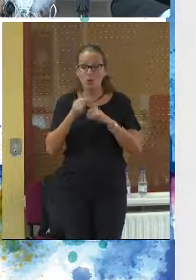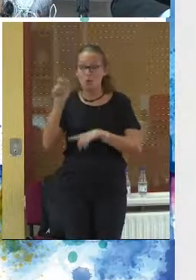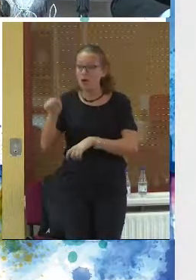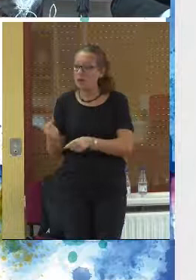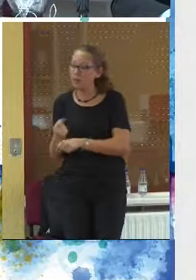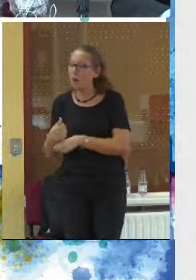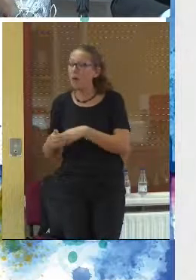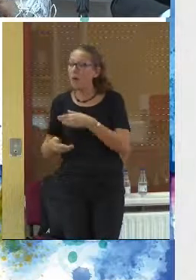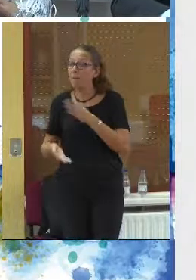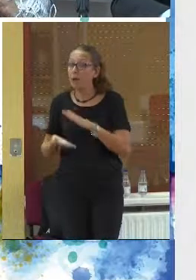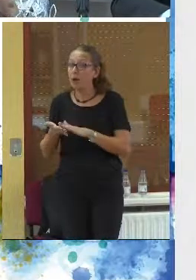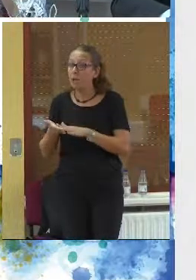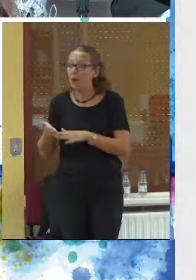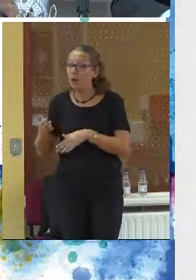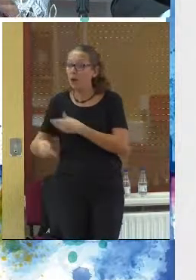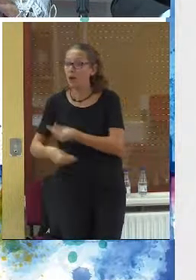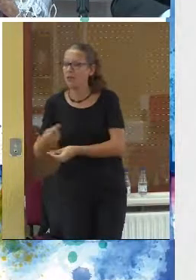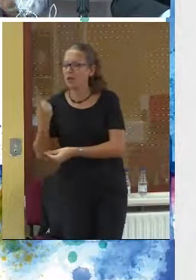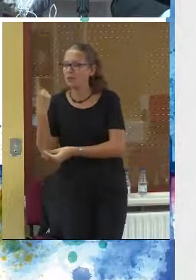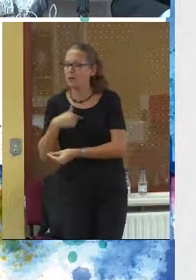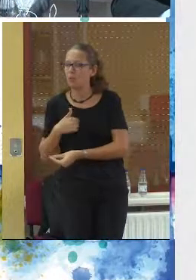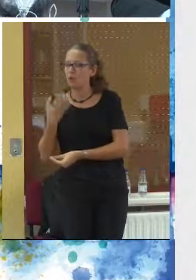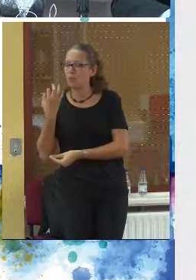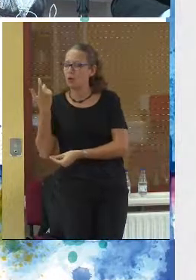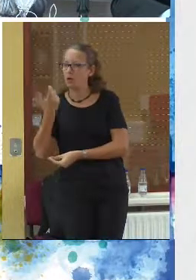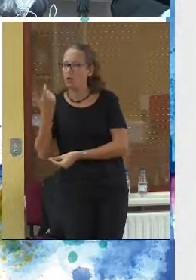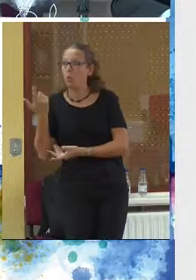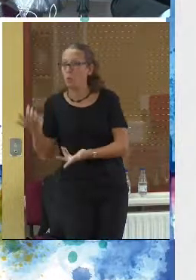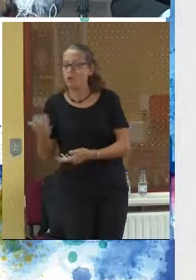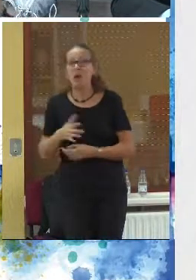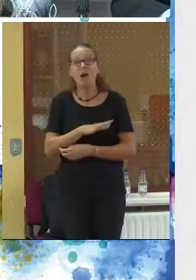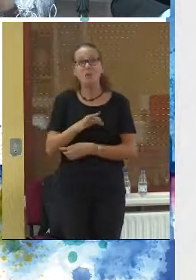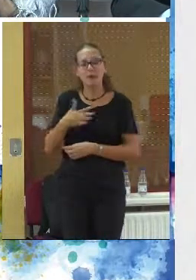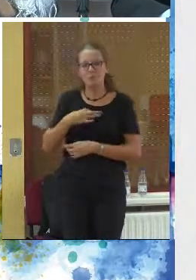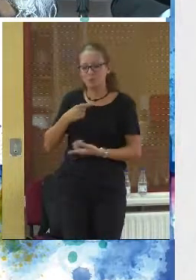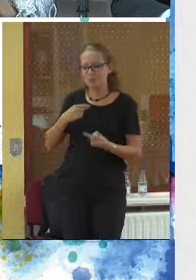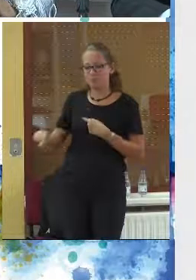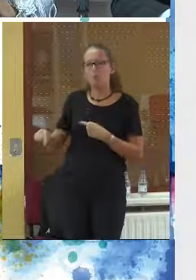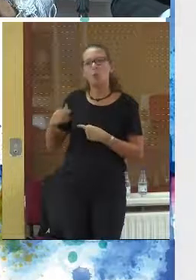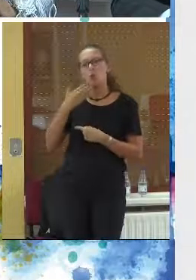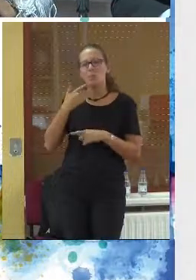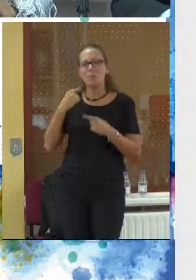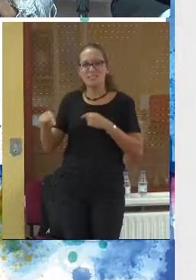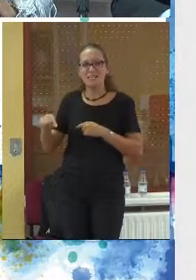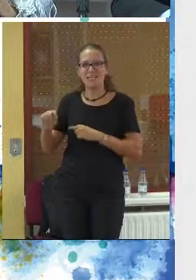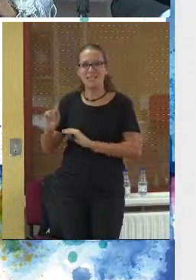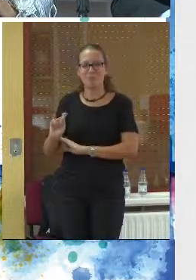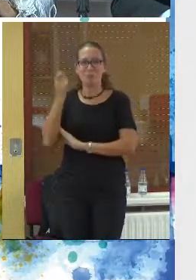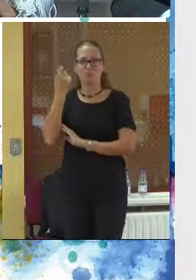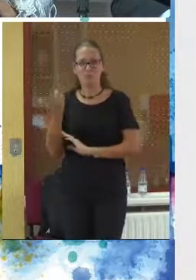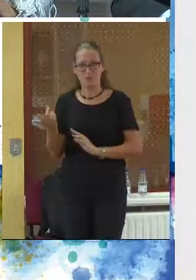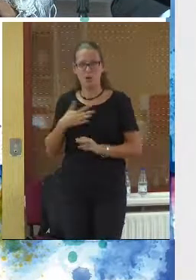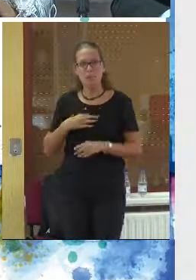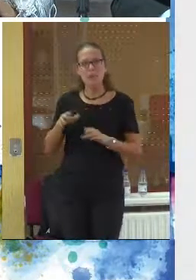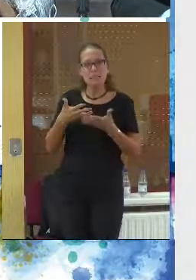task take, so employees know. You can also have a well-done